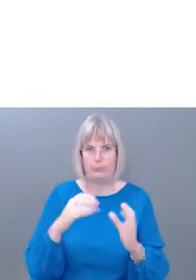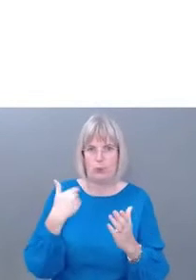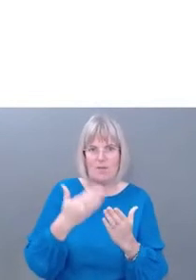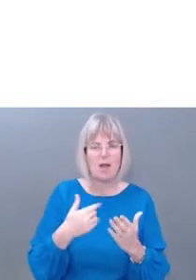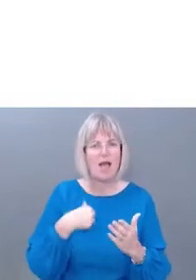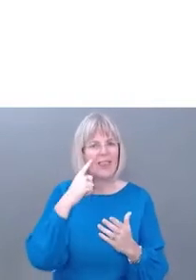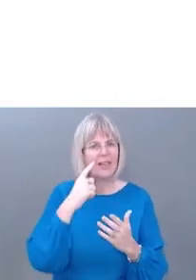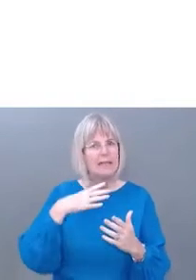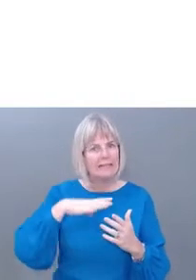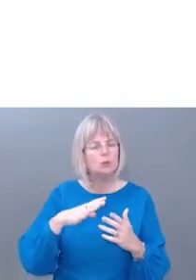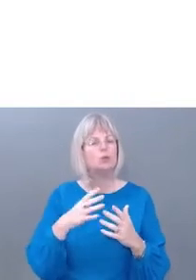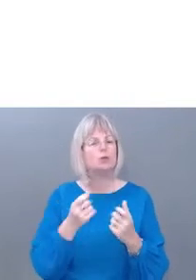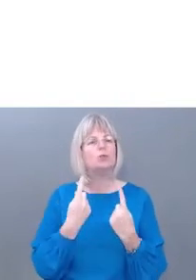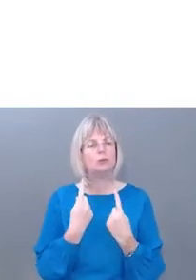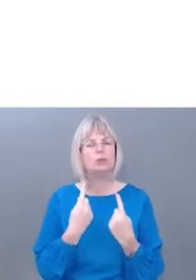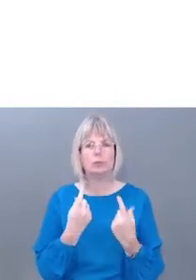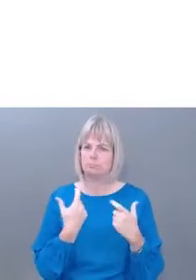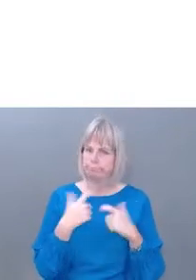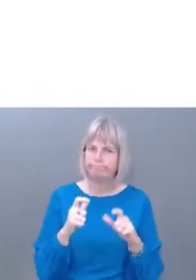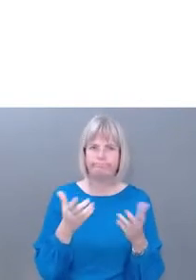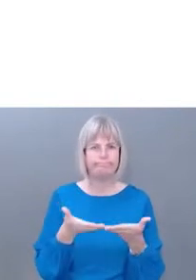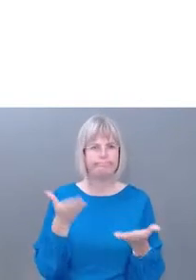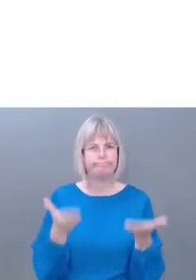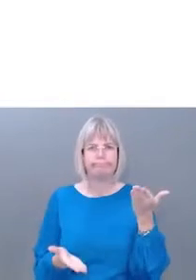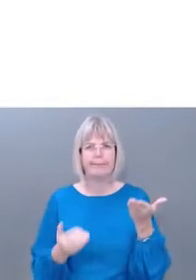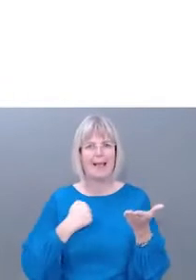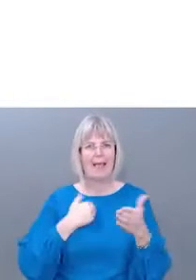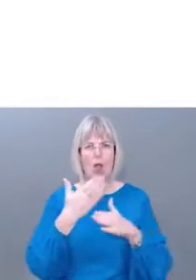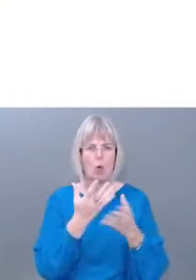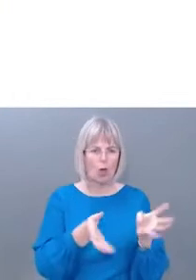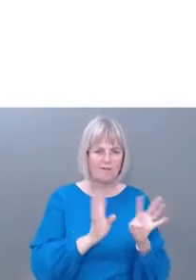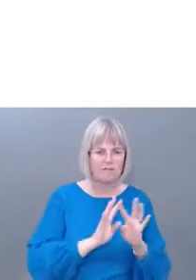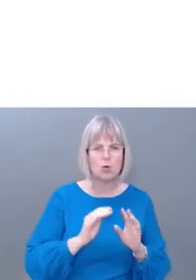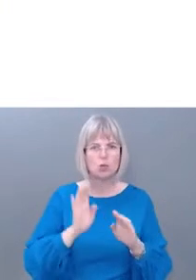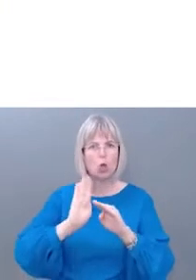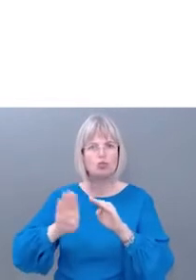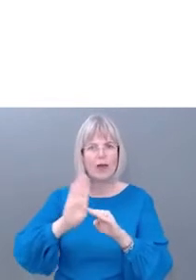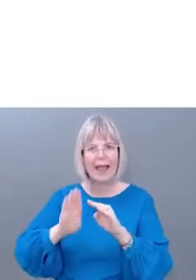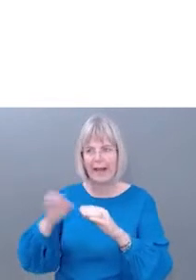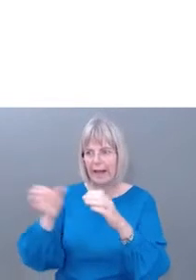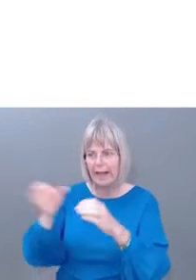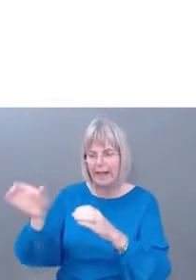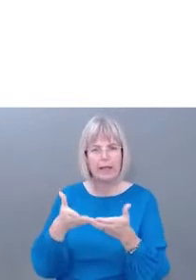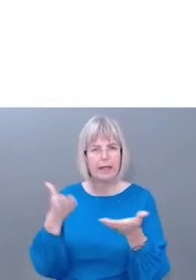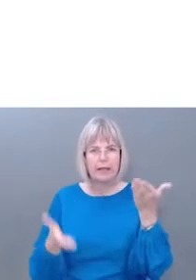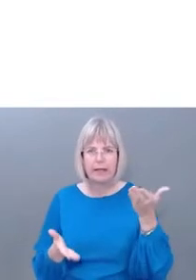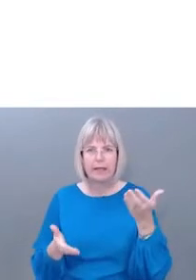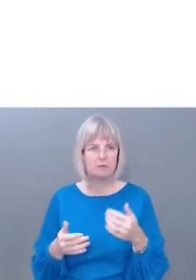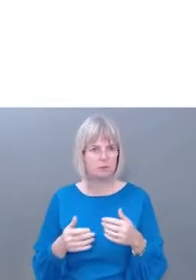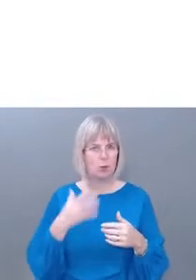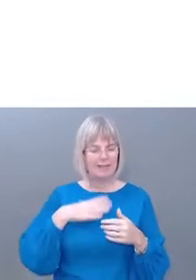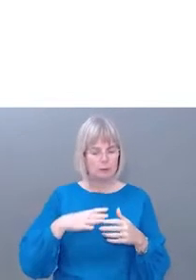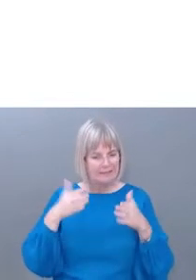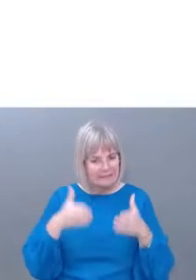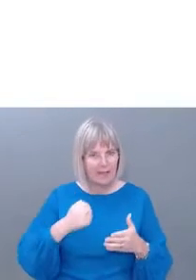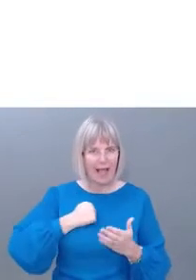be inequities in our workforce, in our training intakes, a need for reform and development of our curricula and our models of practice, and